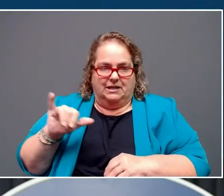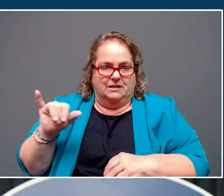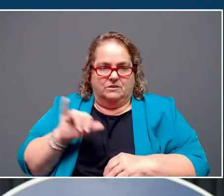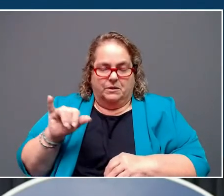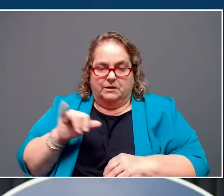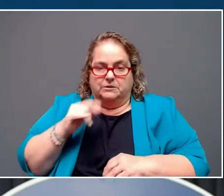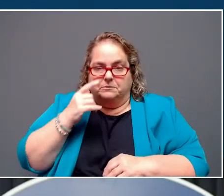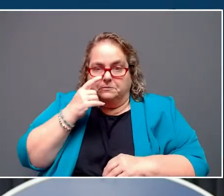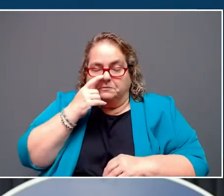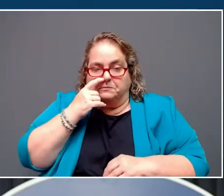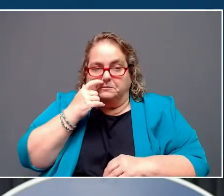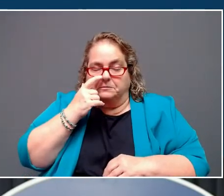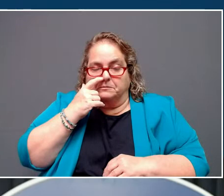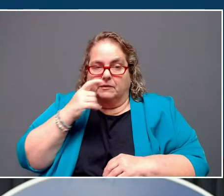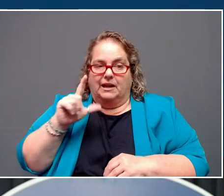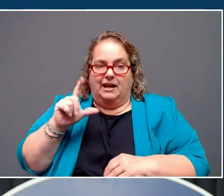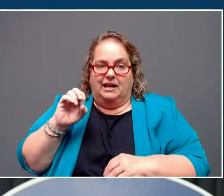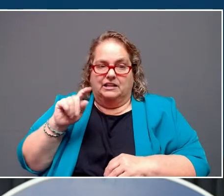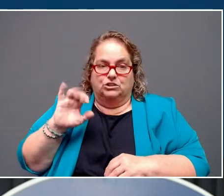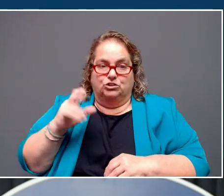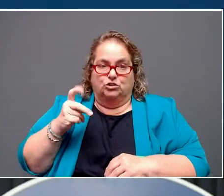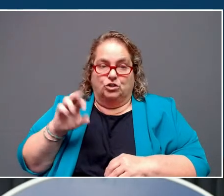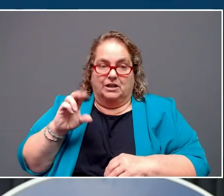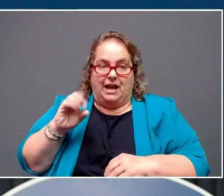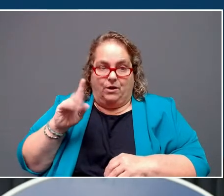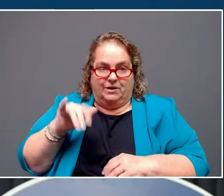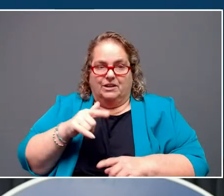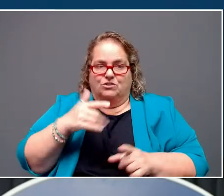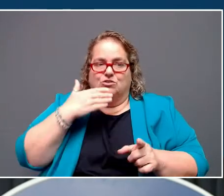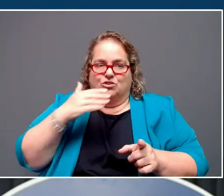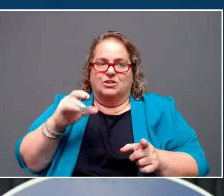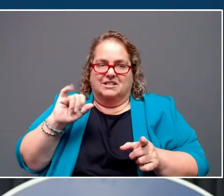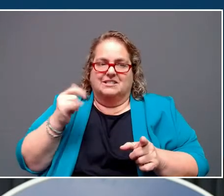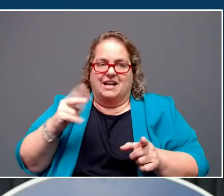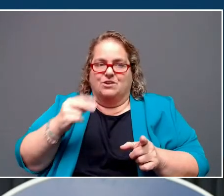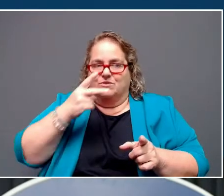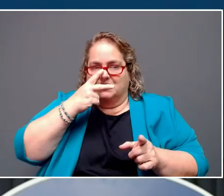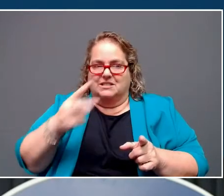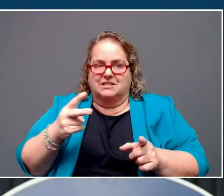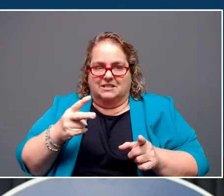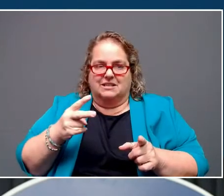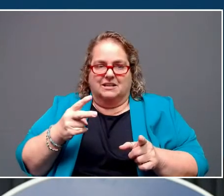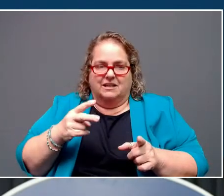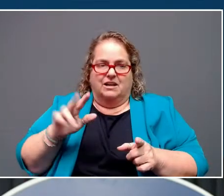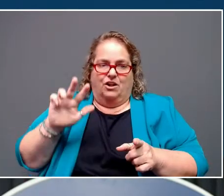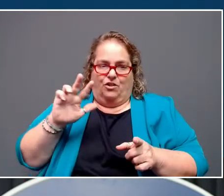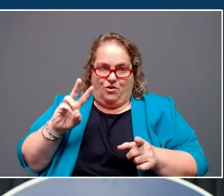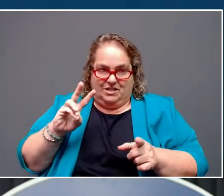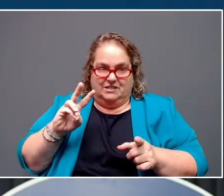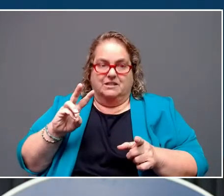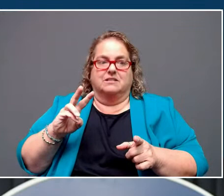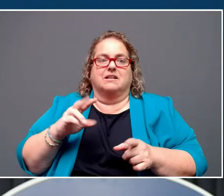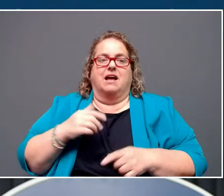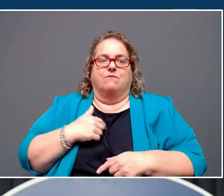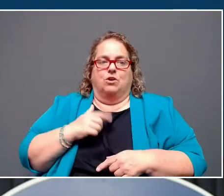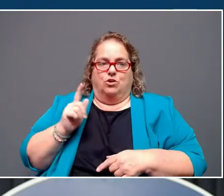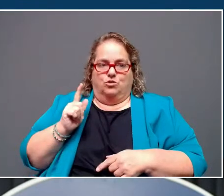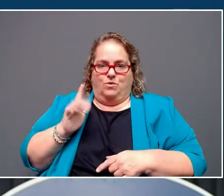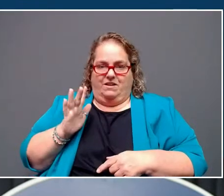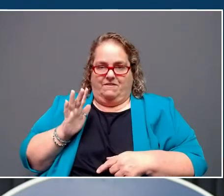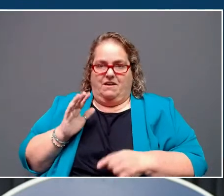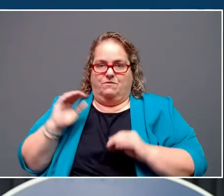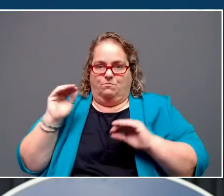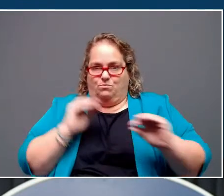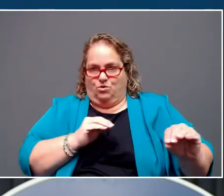The Letcher County was a real good sign to see, getting that site fully operational. A lot of people there